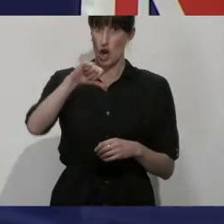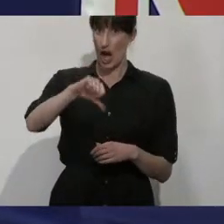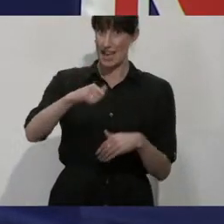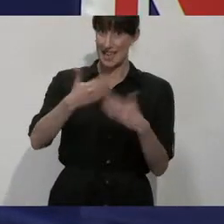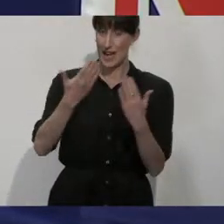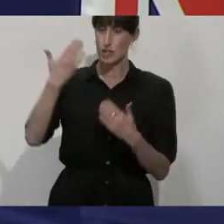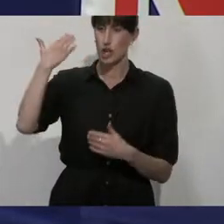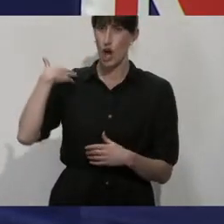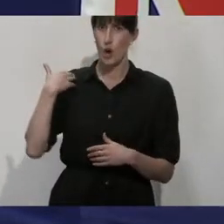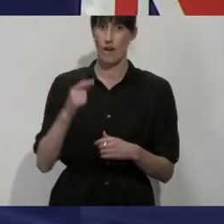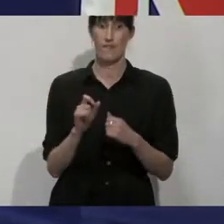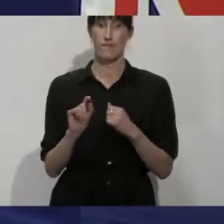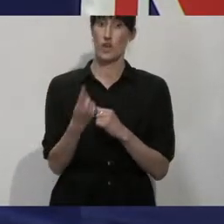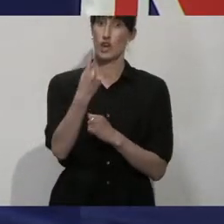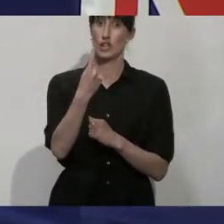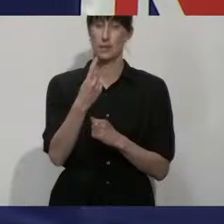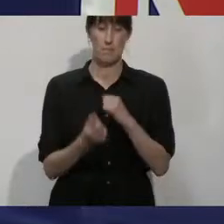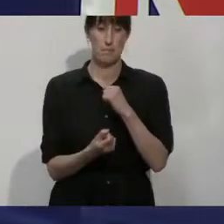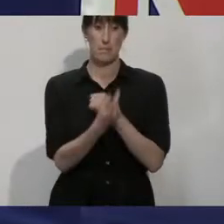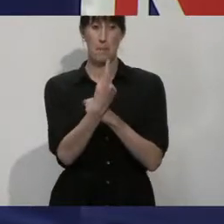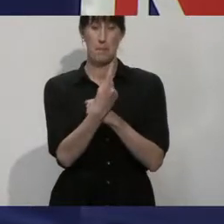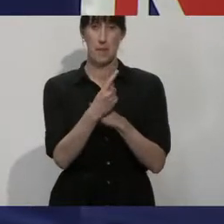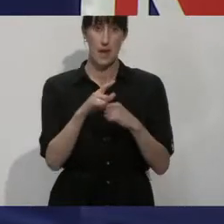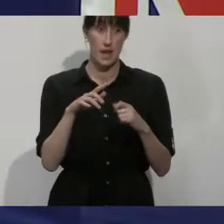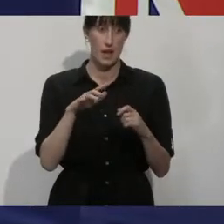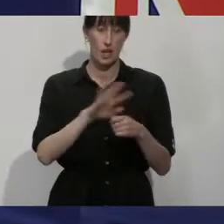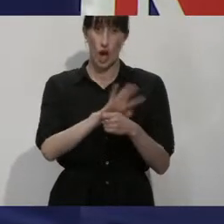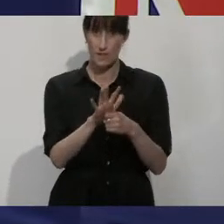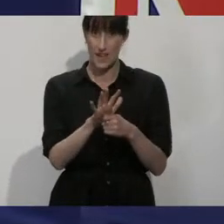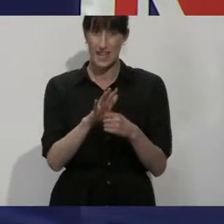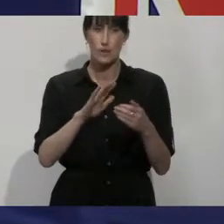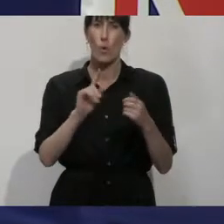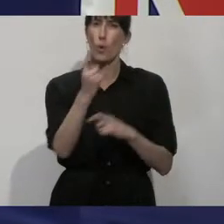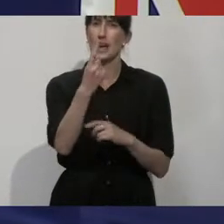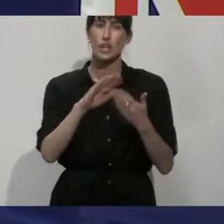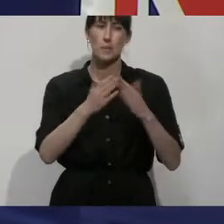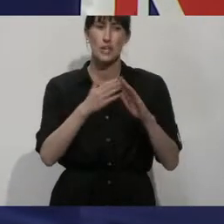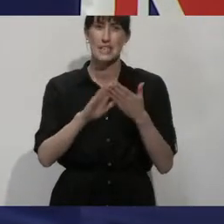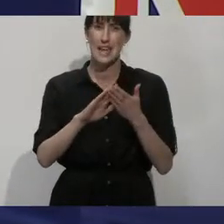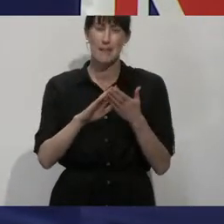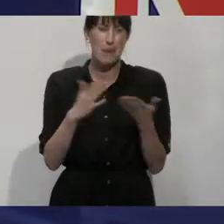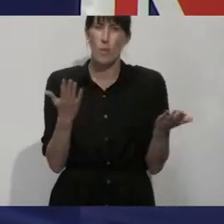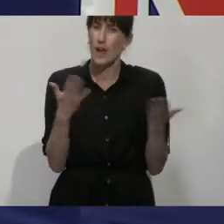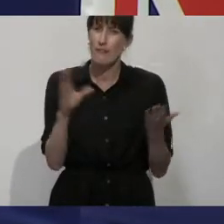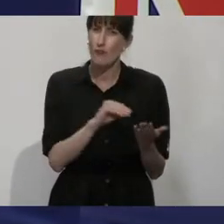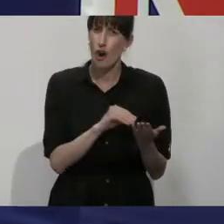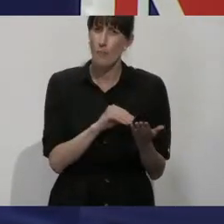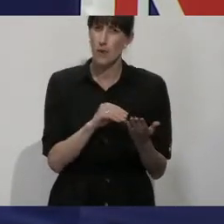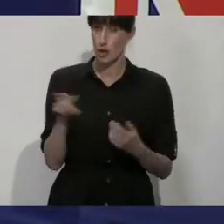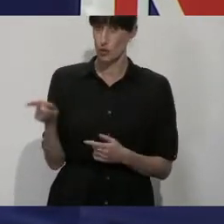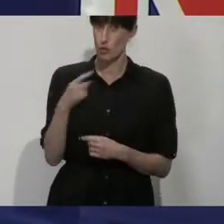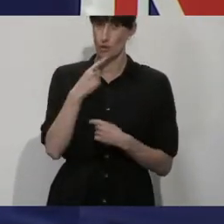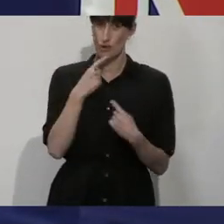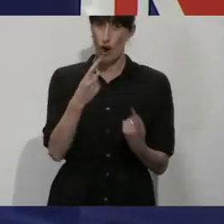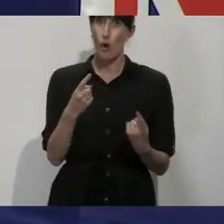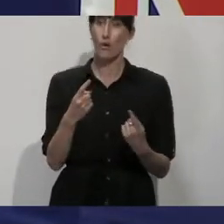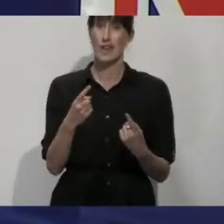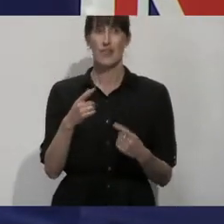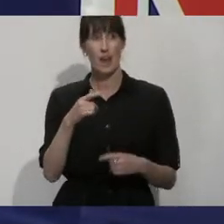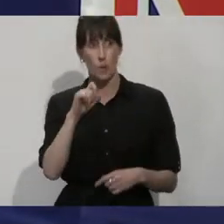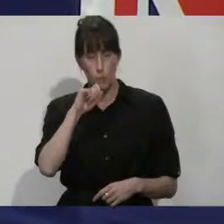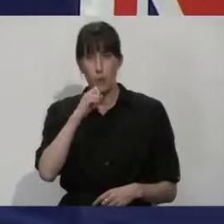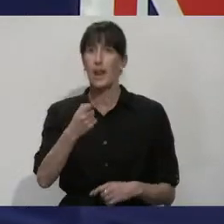you told Radio New Zealand, we will find the source. I have no doubt about that. Was that wrong? I don't know if it was